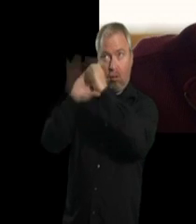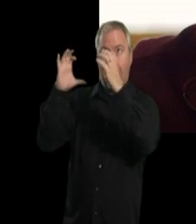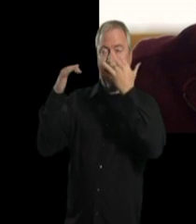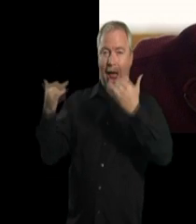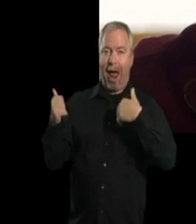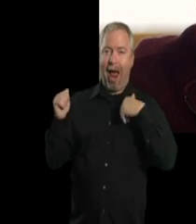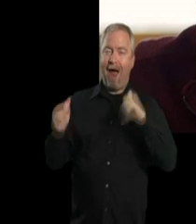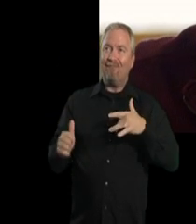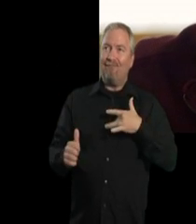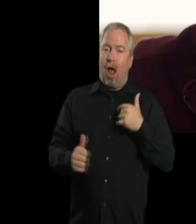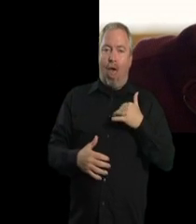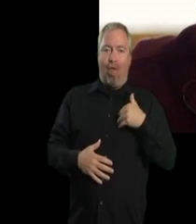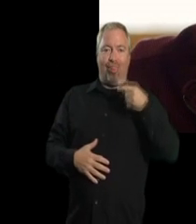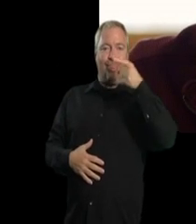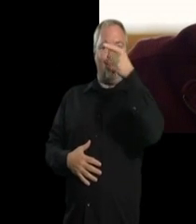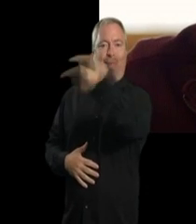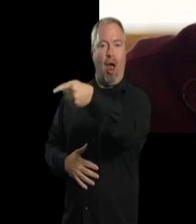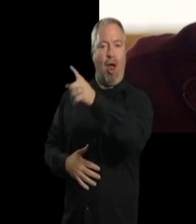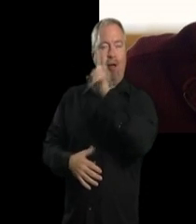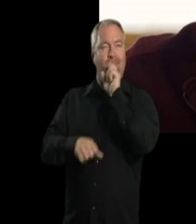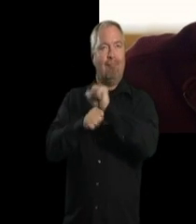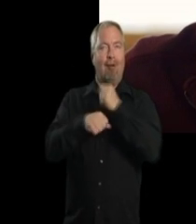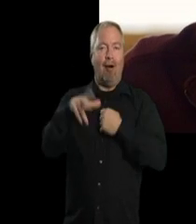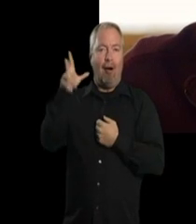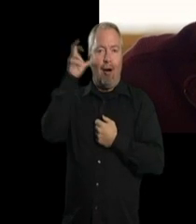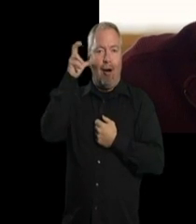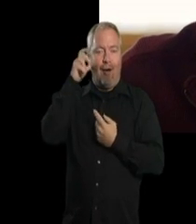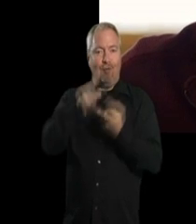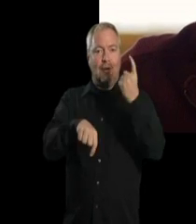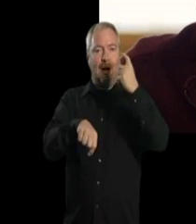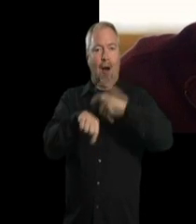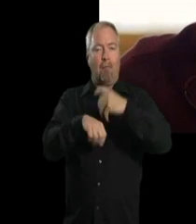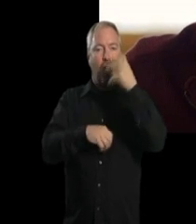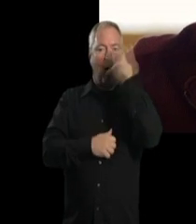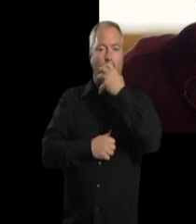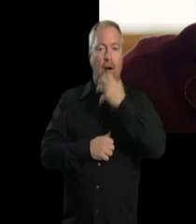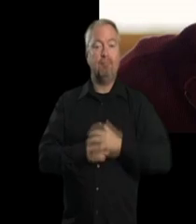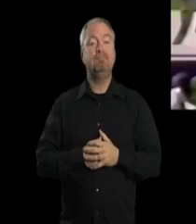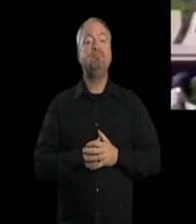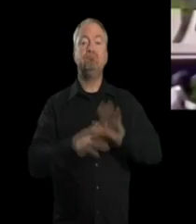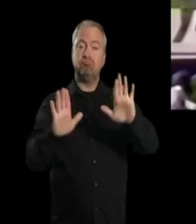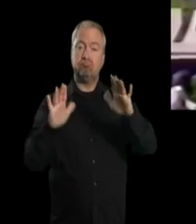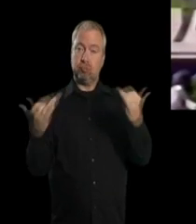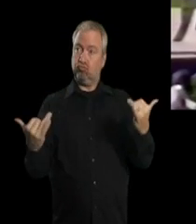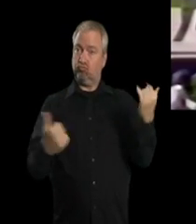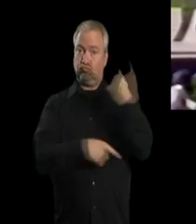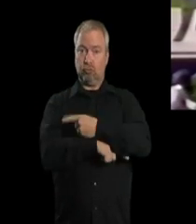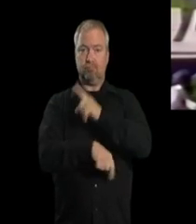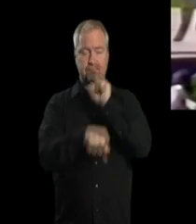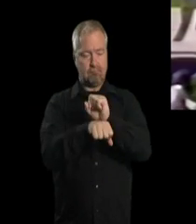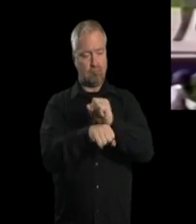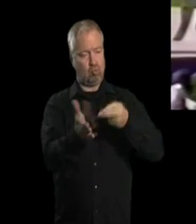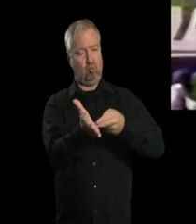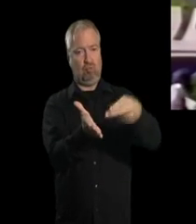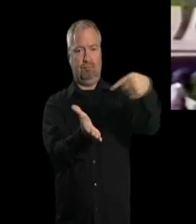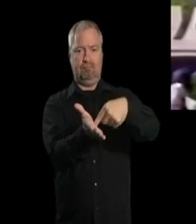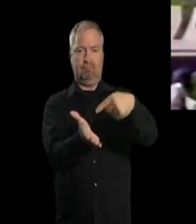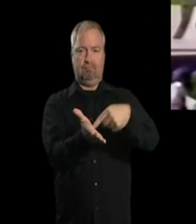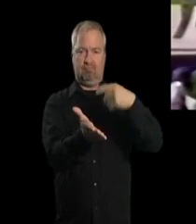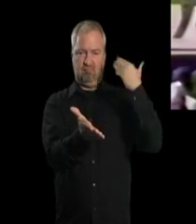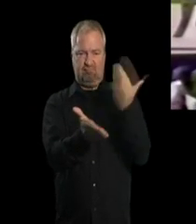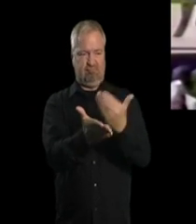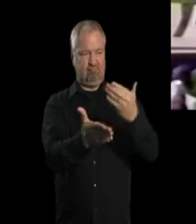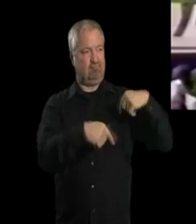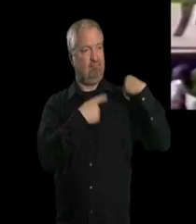because I know exactly what it felt like to be there and listen to that for the first time. We hold these truths to